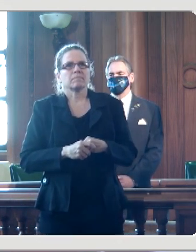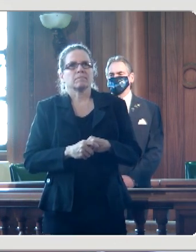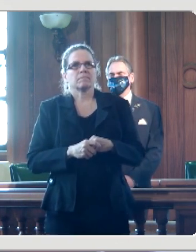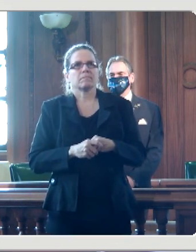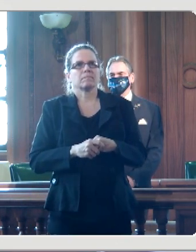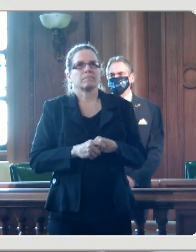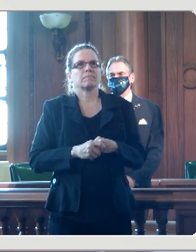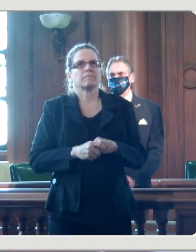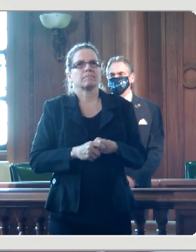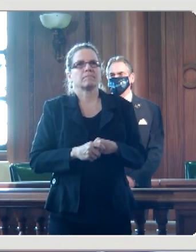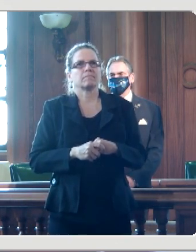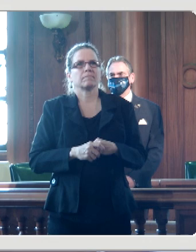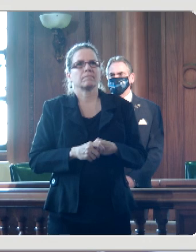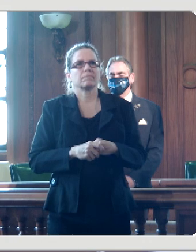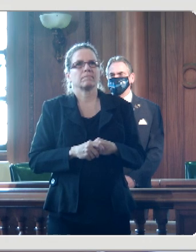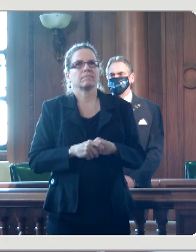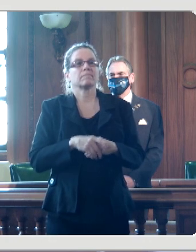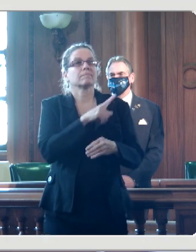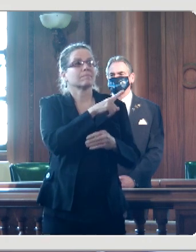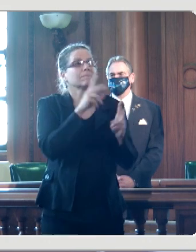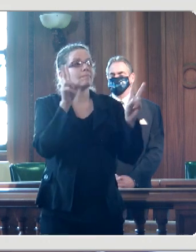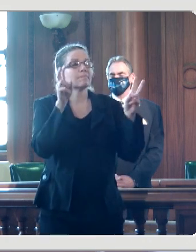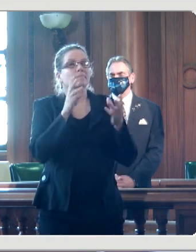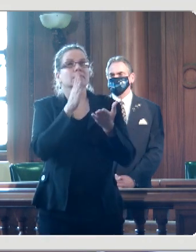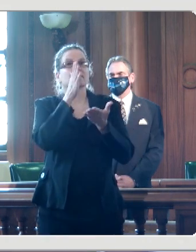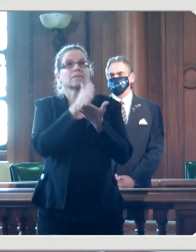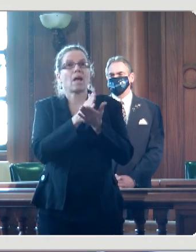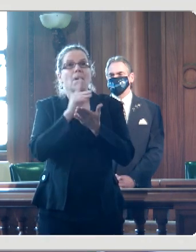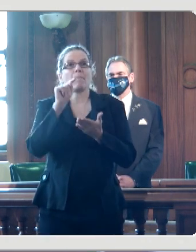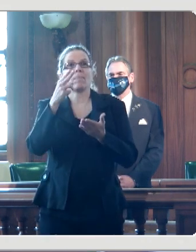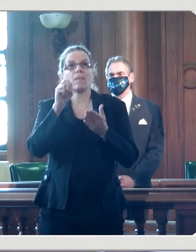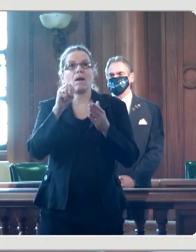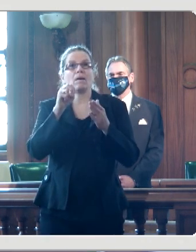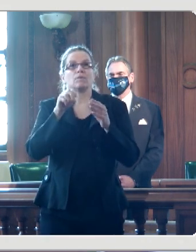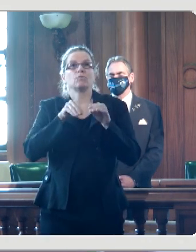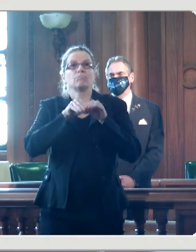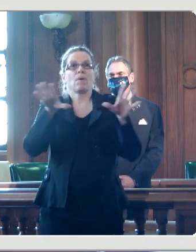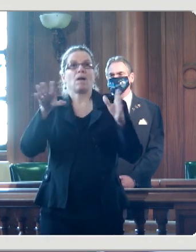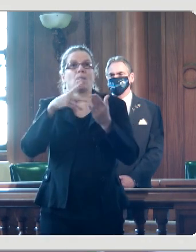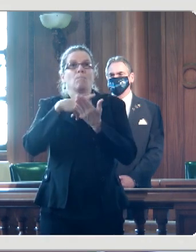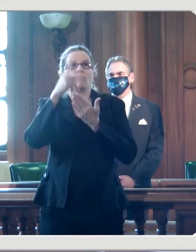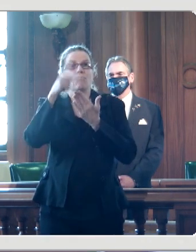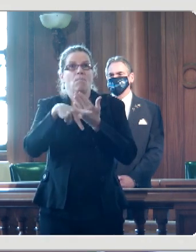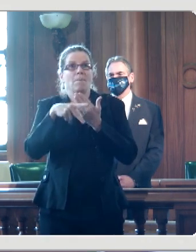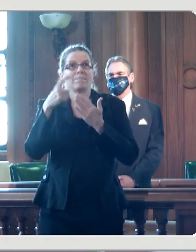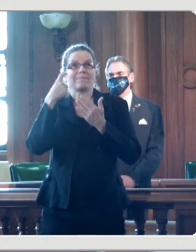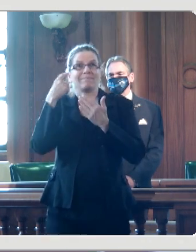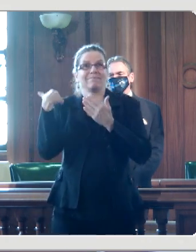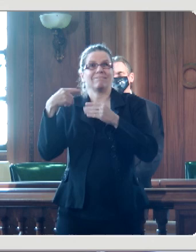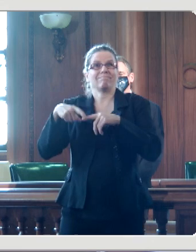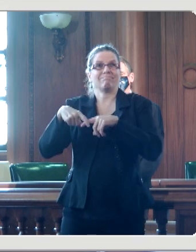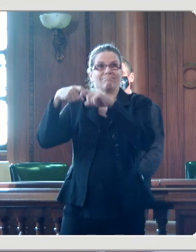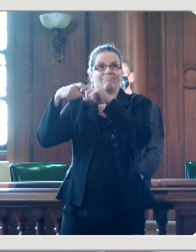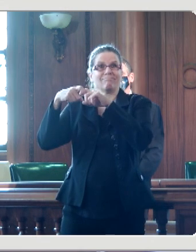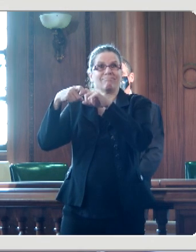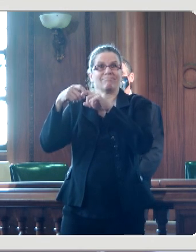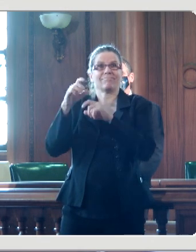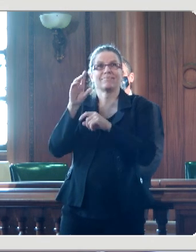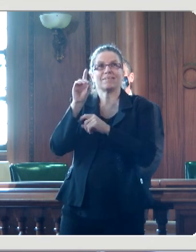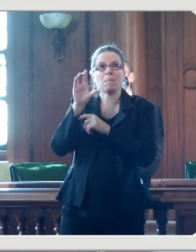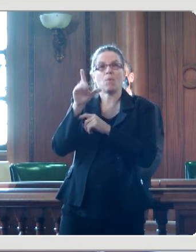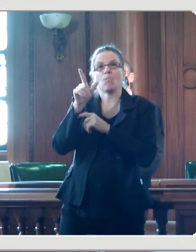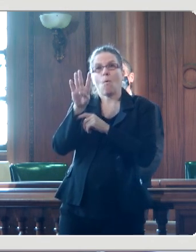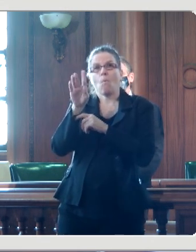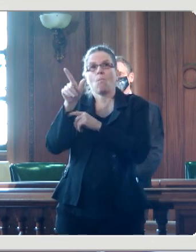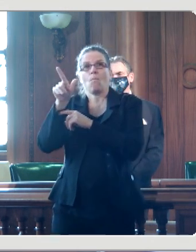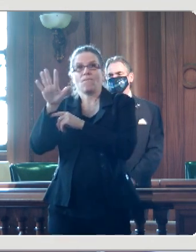the spread was site closed for a few days in both holidays, and you've seen a dramatic fall in the number of statewide tests that are being